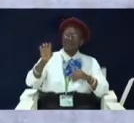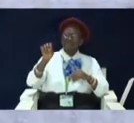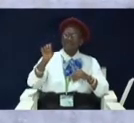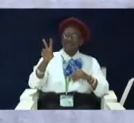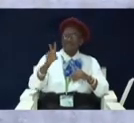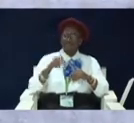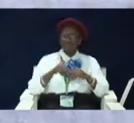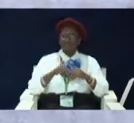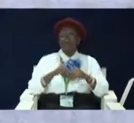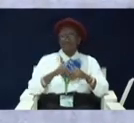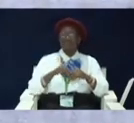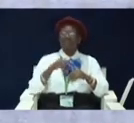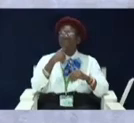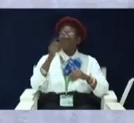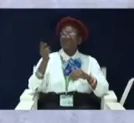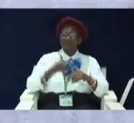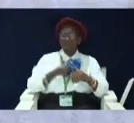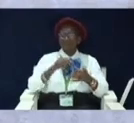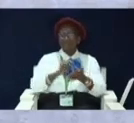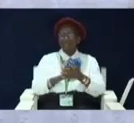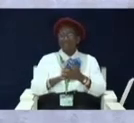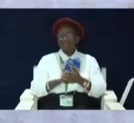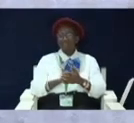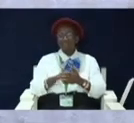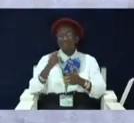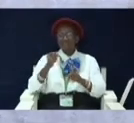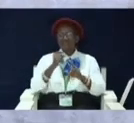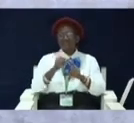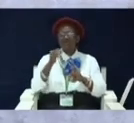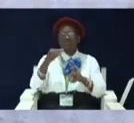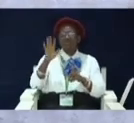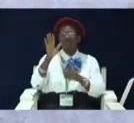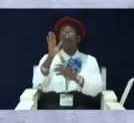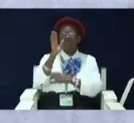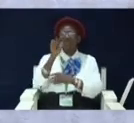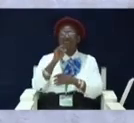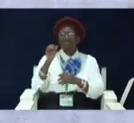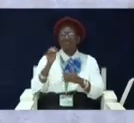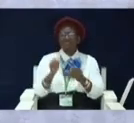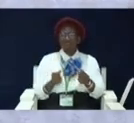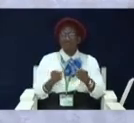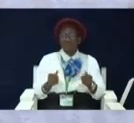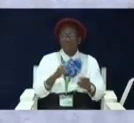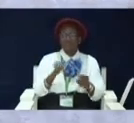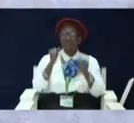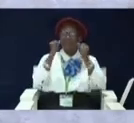4:12 tells us that the word of God is quick and